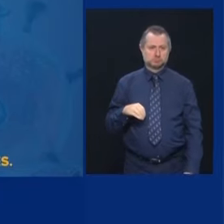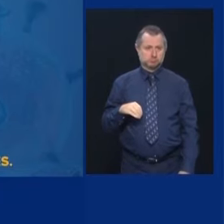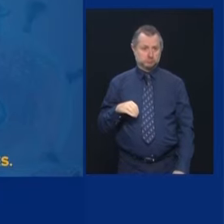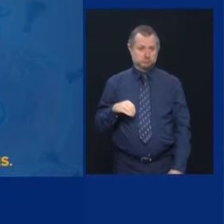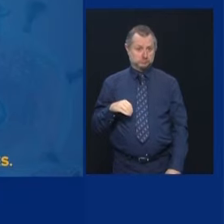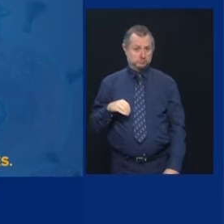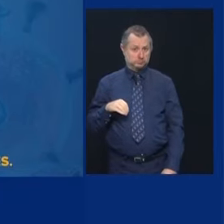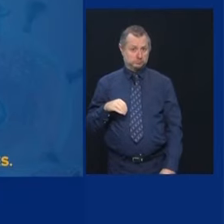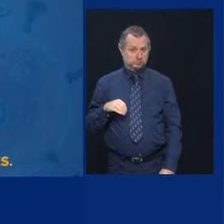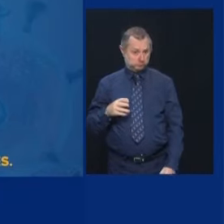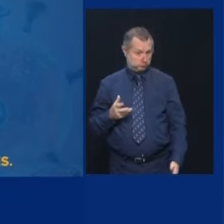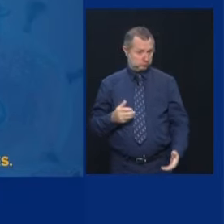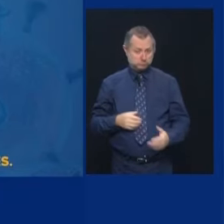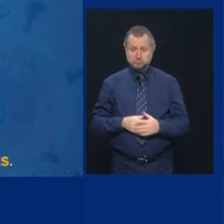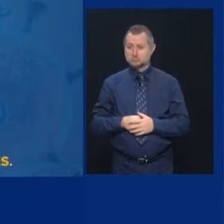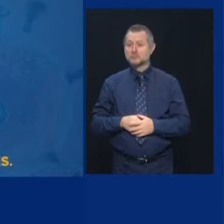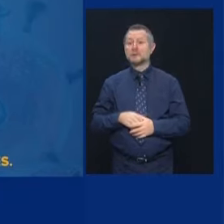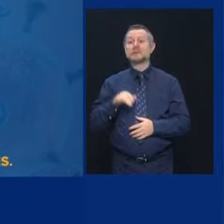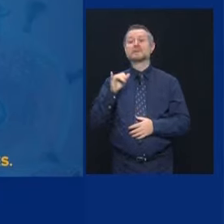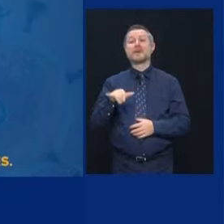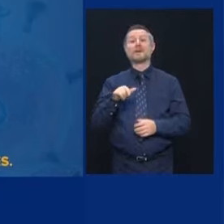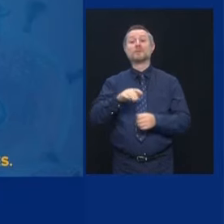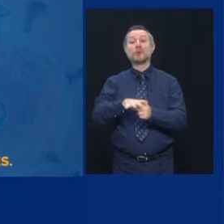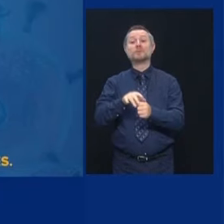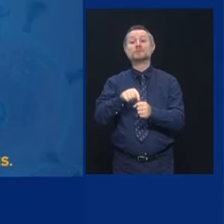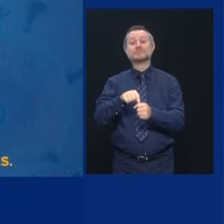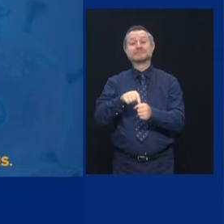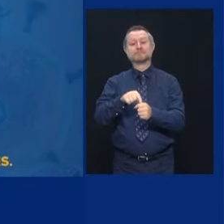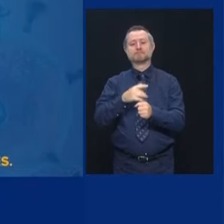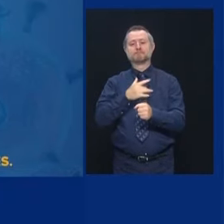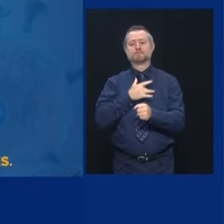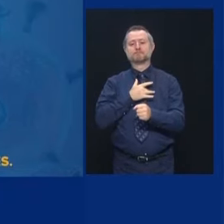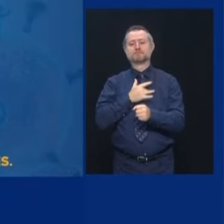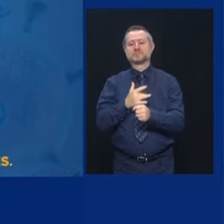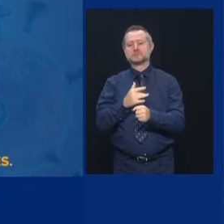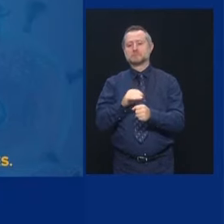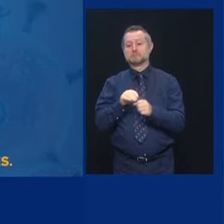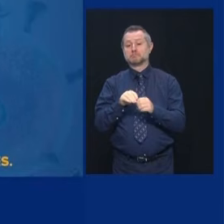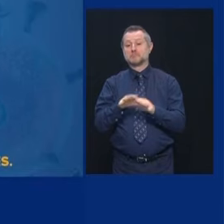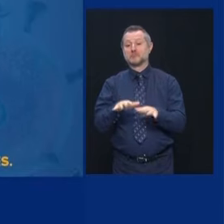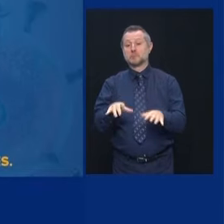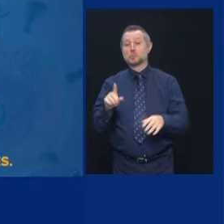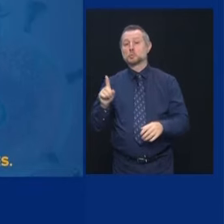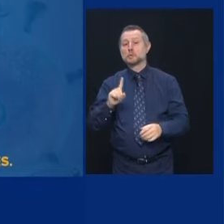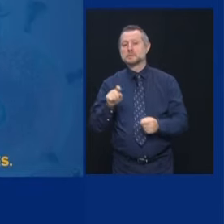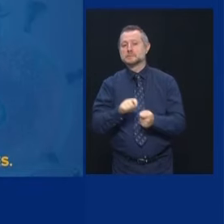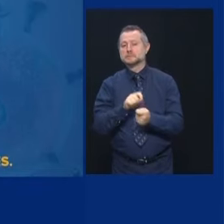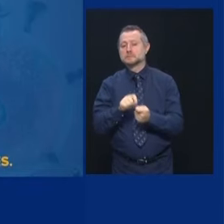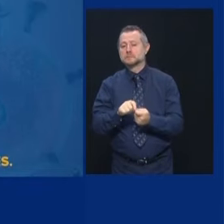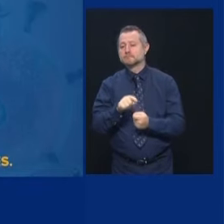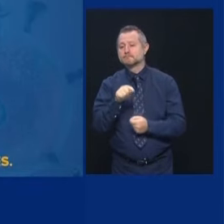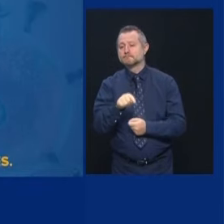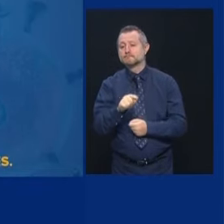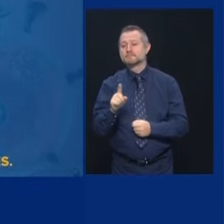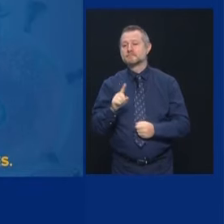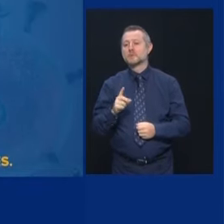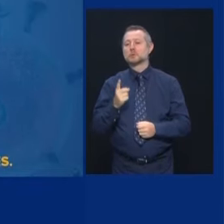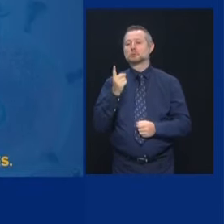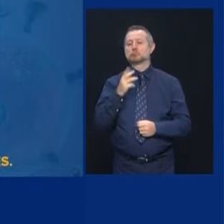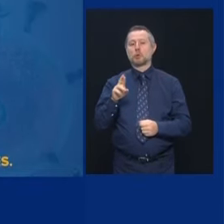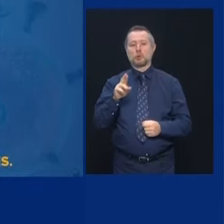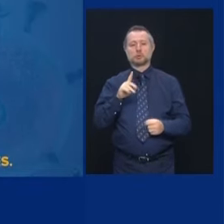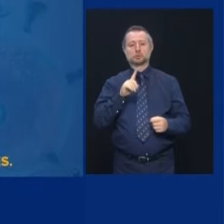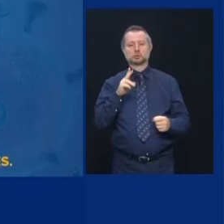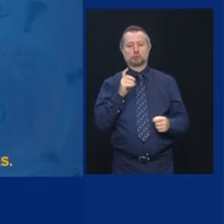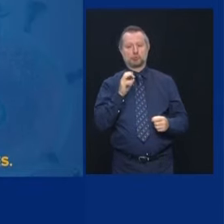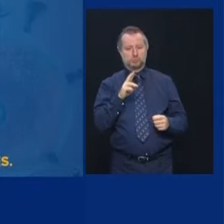Where does the virus mainly transmit? Dr. Zucker was on the phone. We asked him that